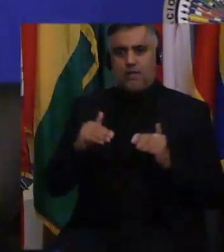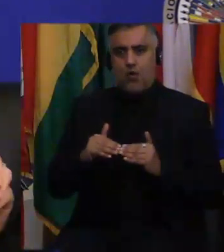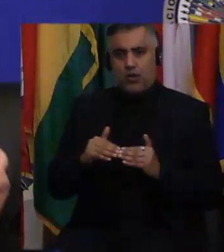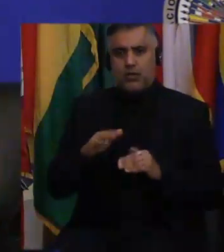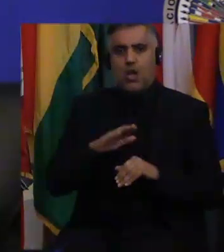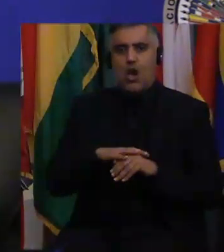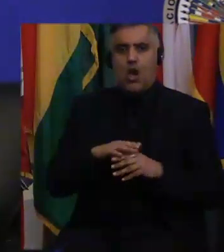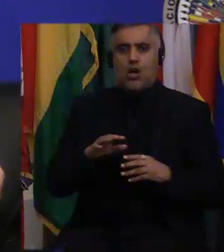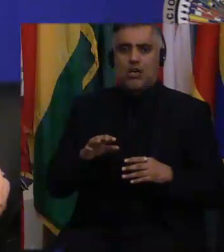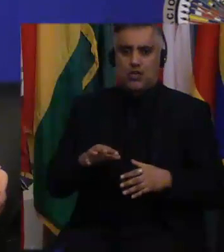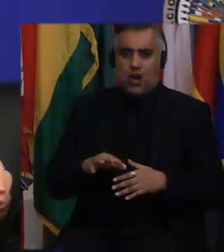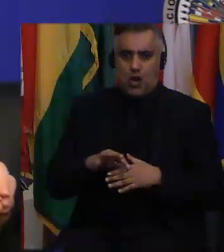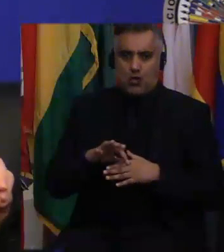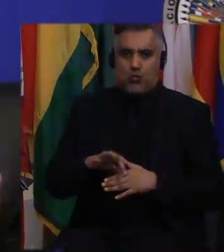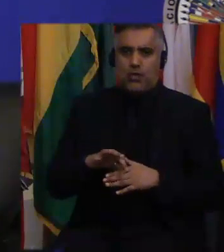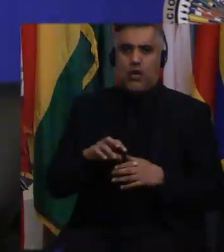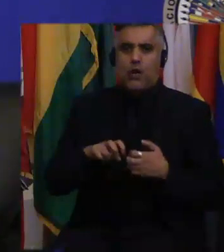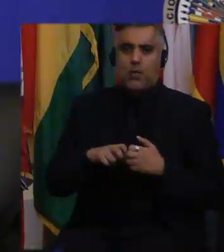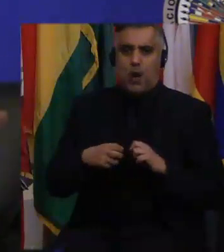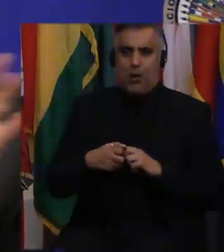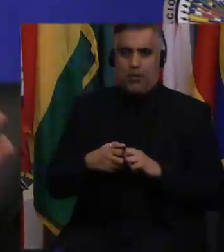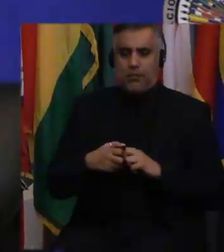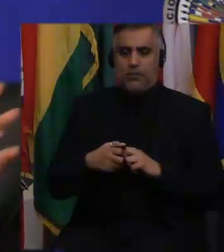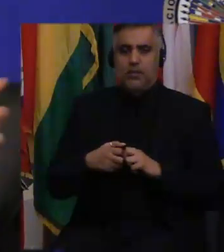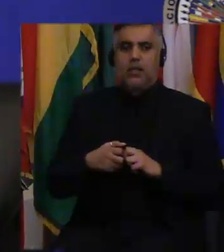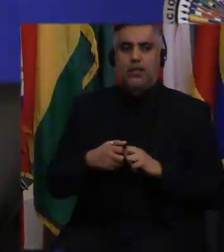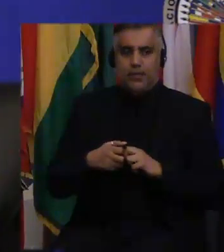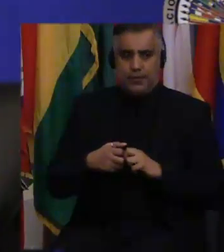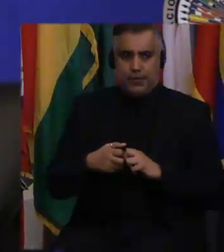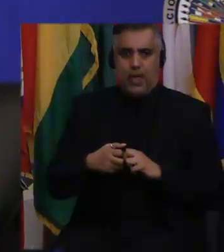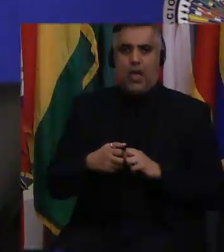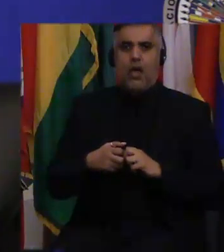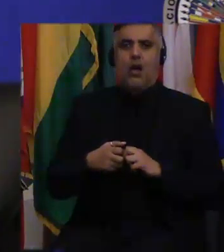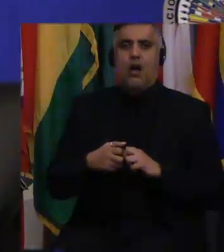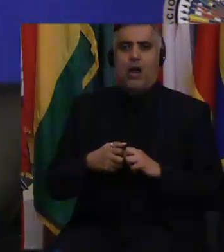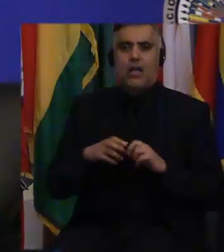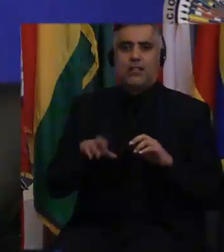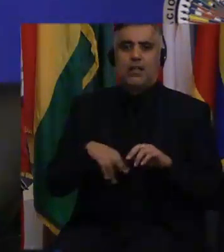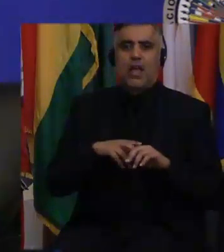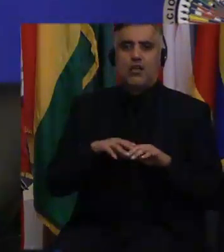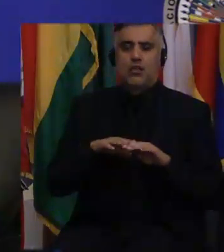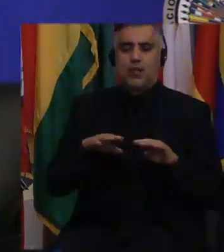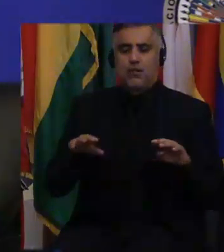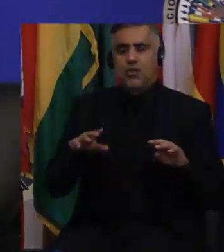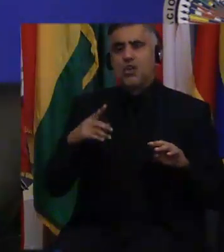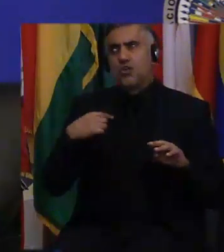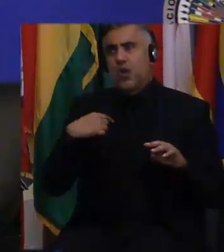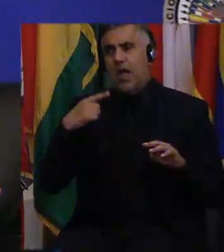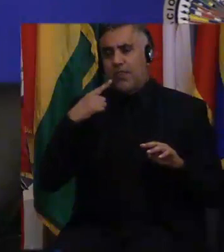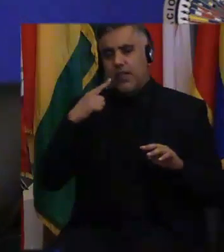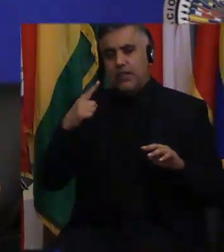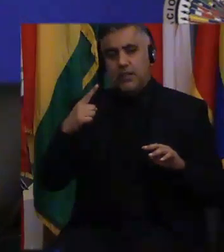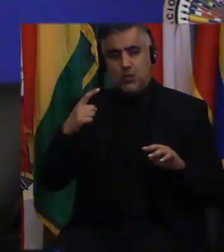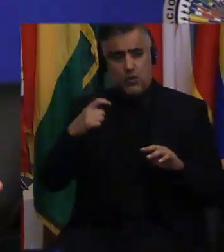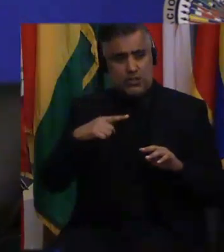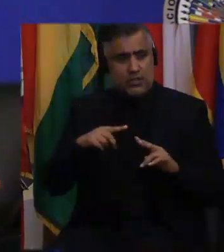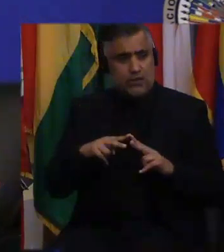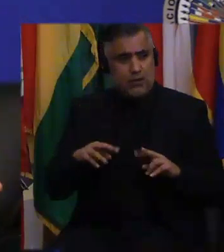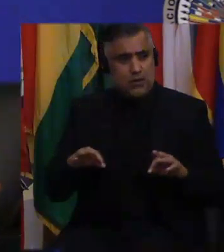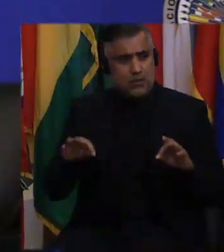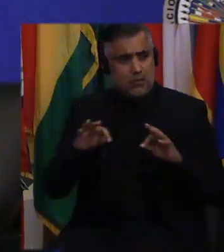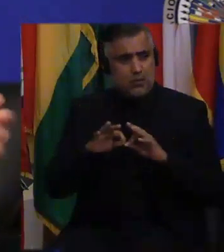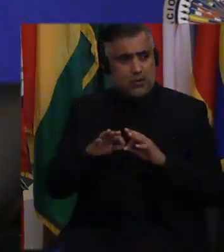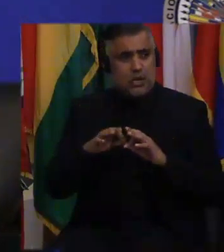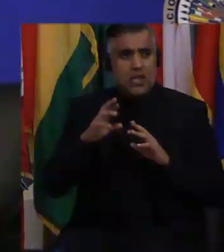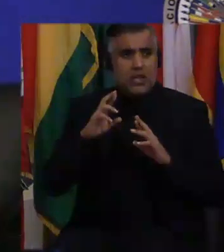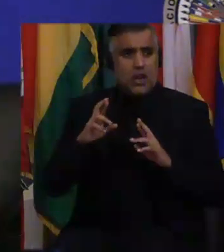on the concrete problem that is actual at the national level. So I think that the question was extremely important,